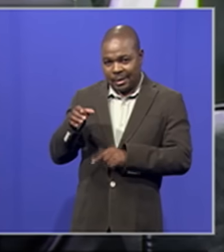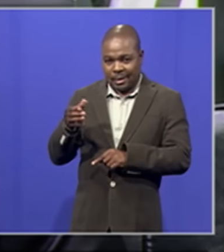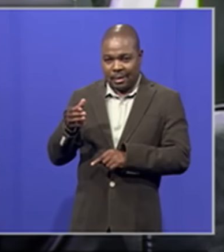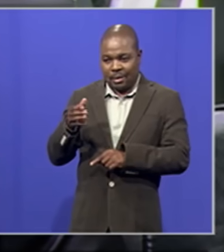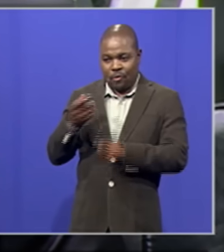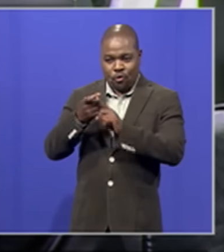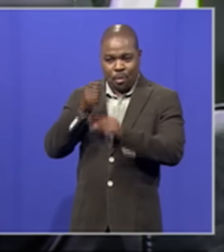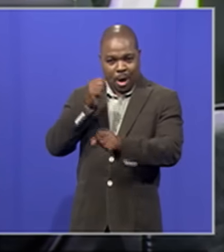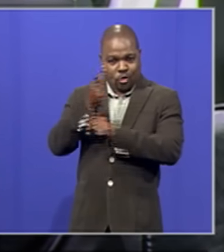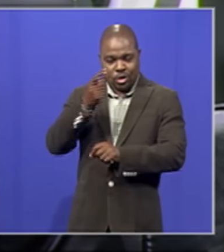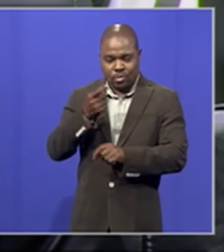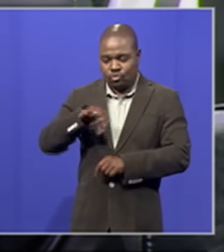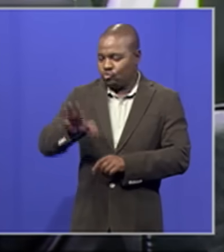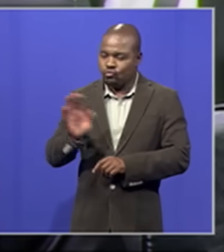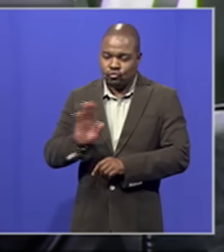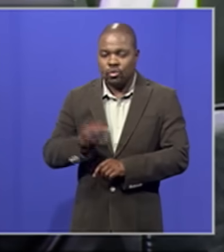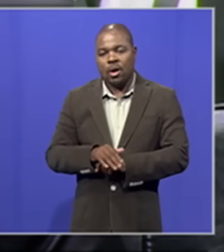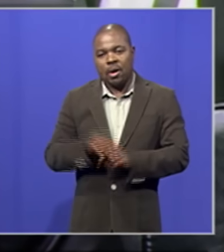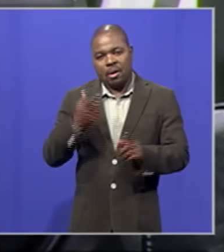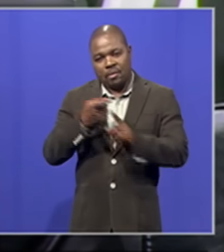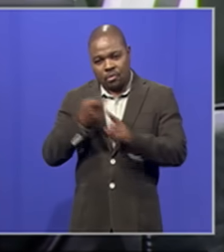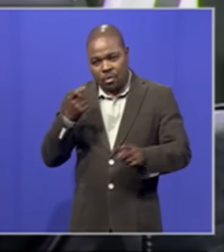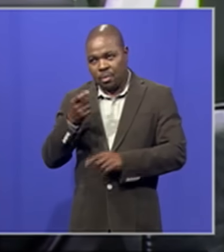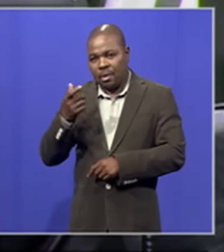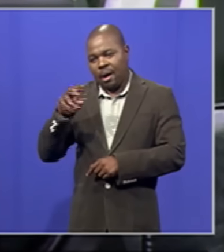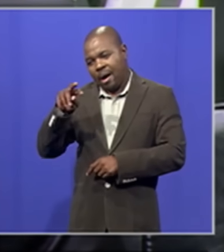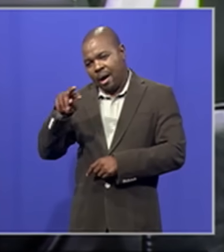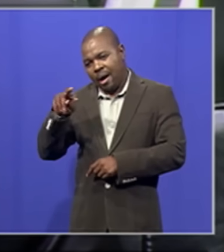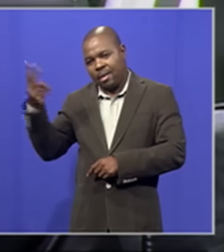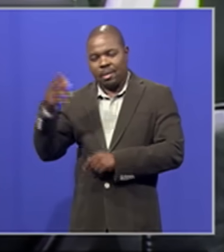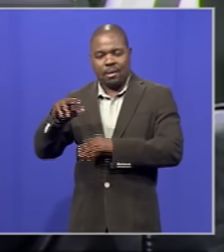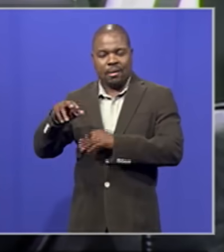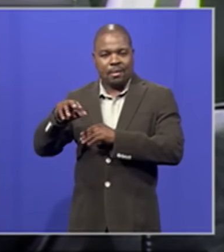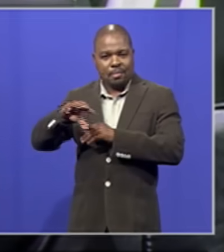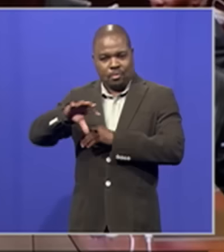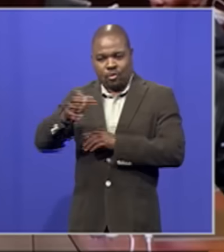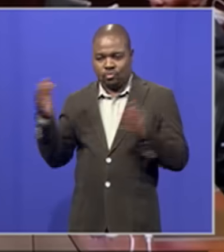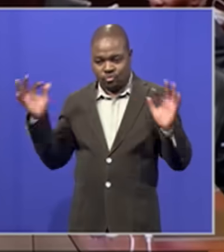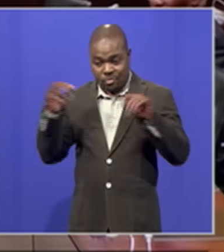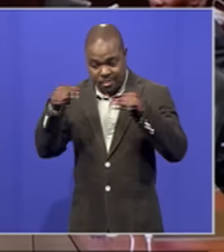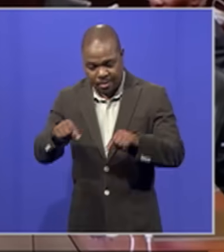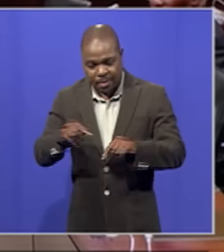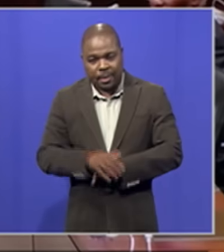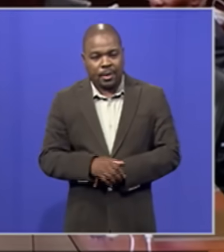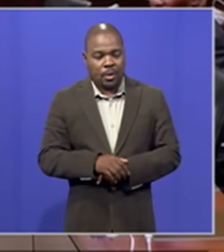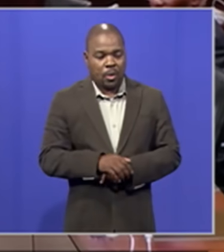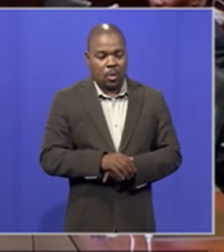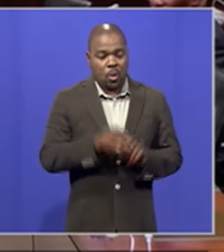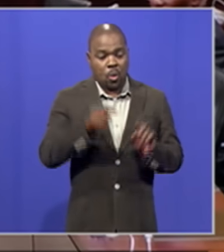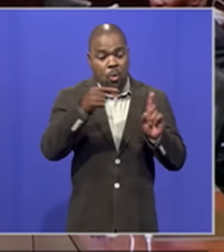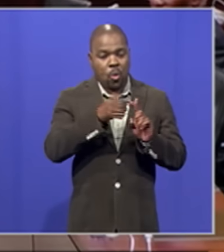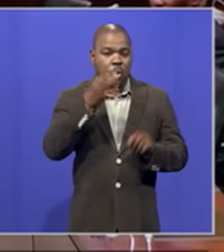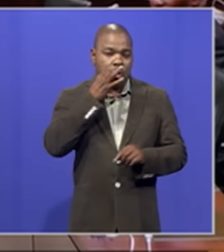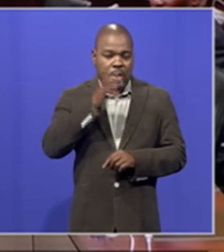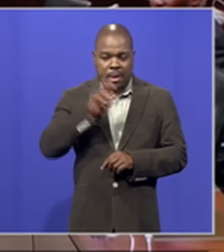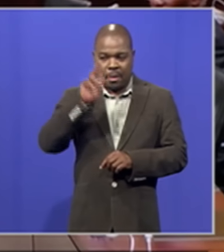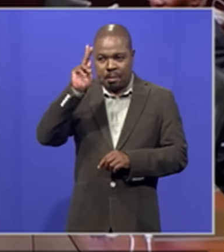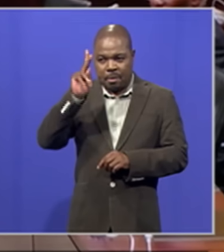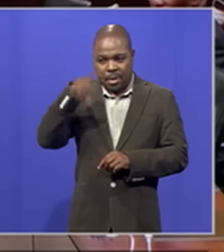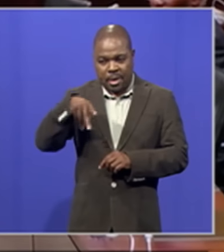from Gauteng province, but was from outside Gauteng province. Khumalo o re PKTT